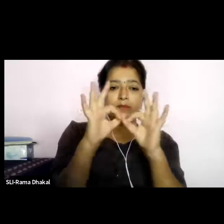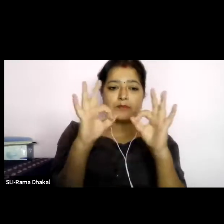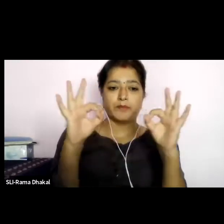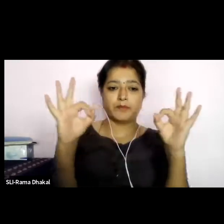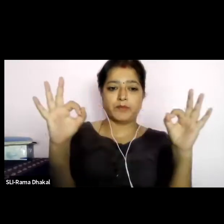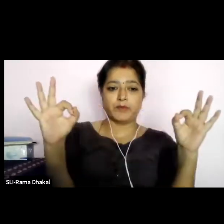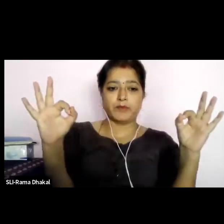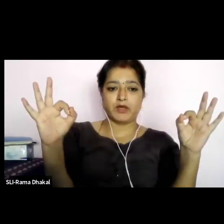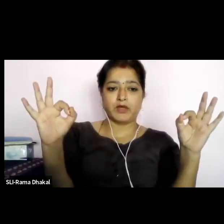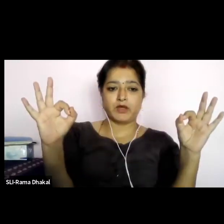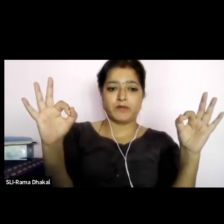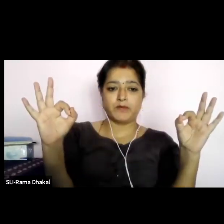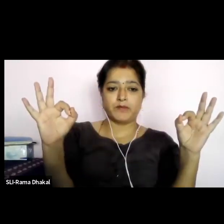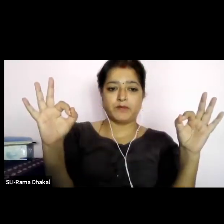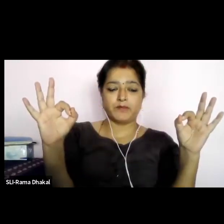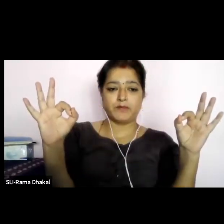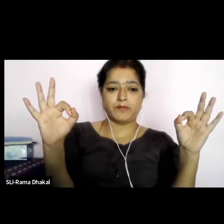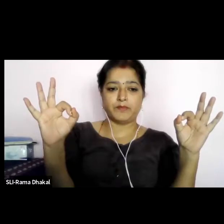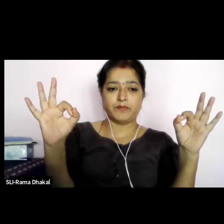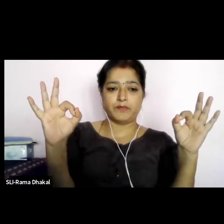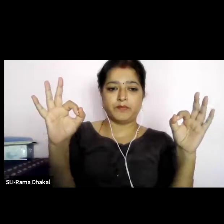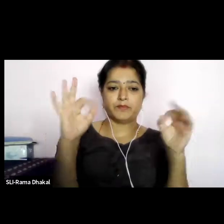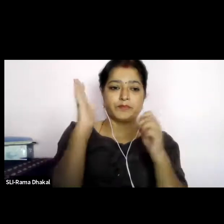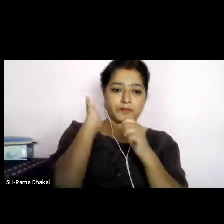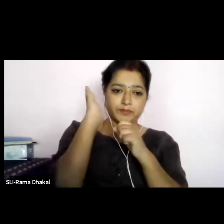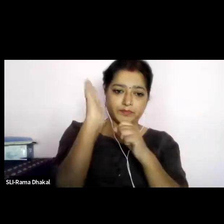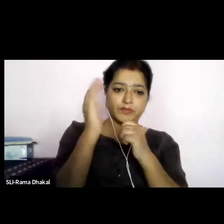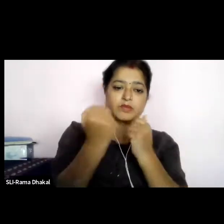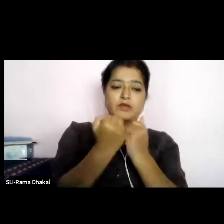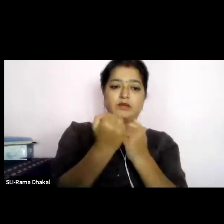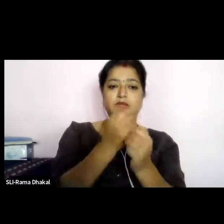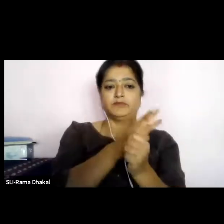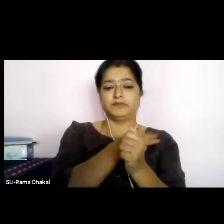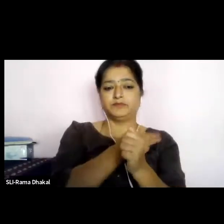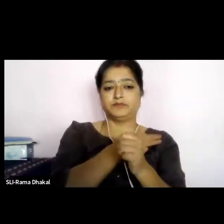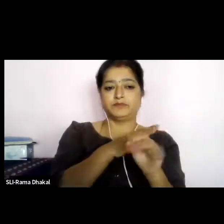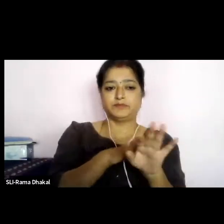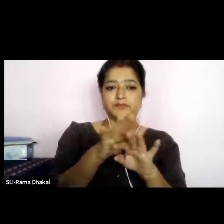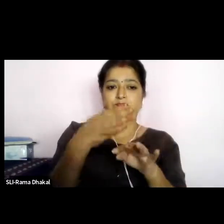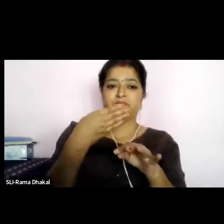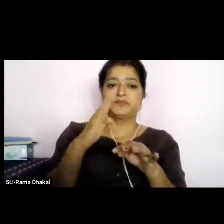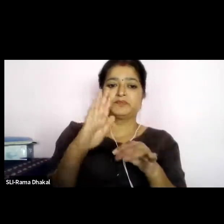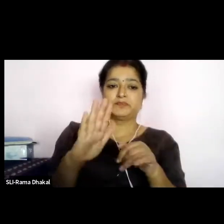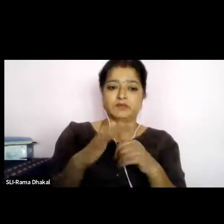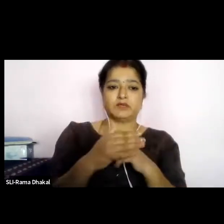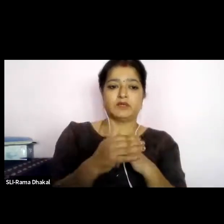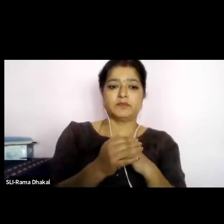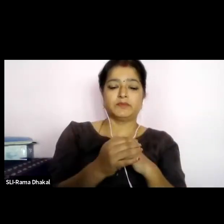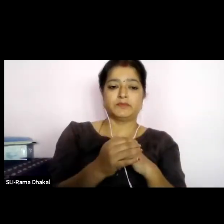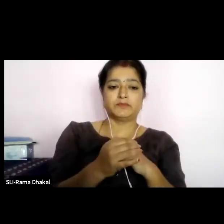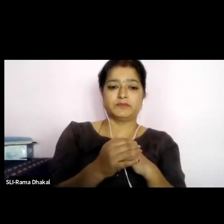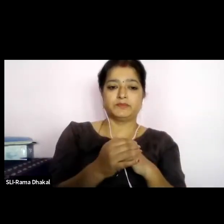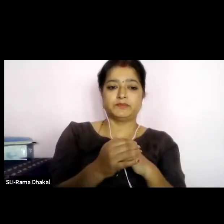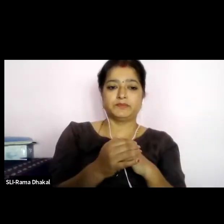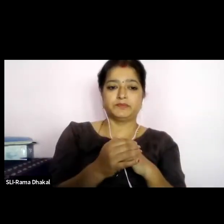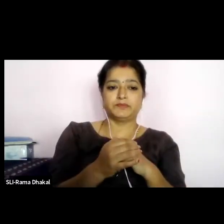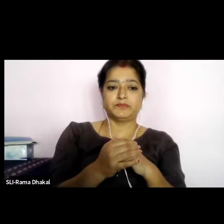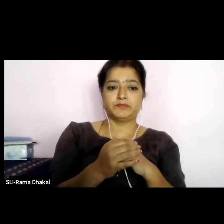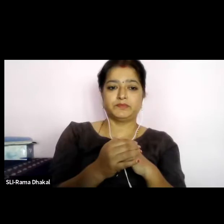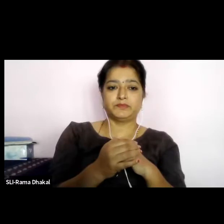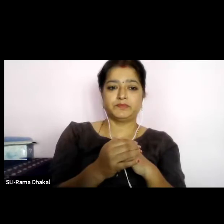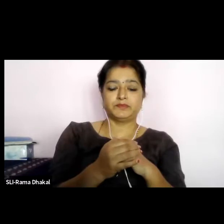this opportunity to just provide a brief introduction to who our panelists are before we delve into our discussion today.